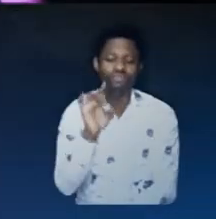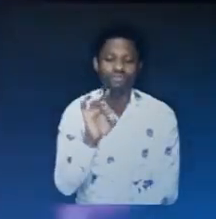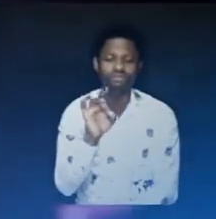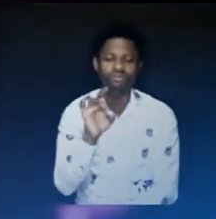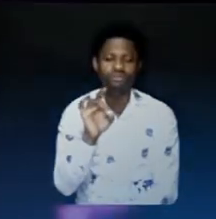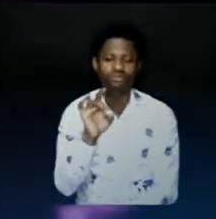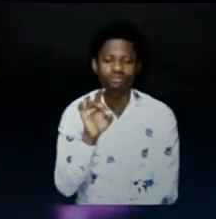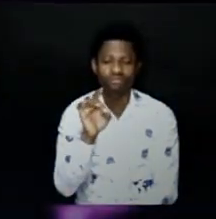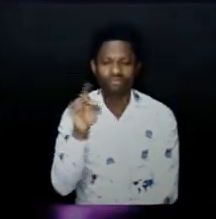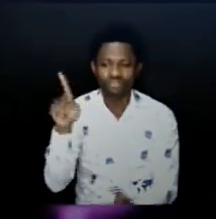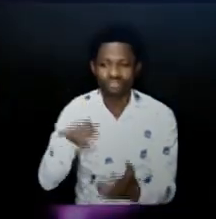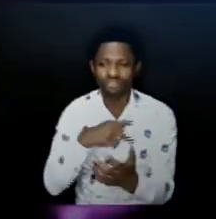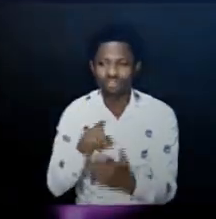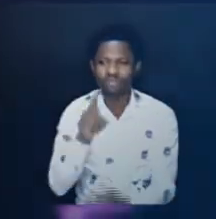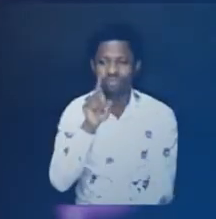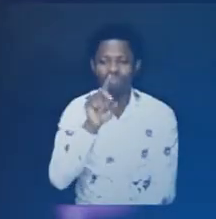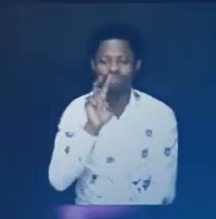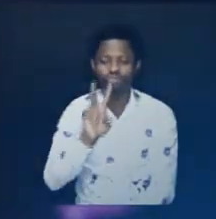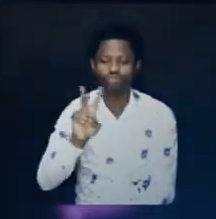Verse 6 to 8.